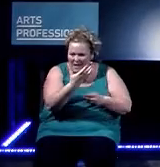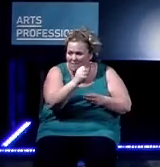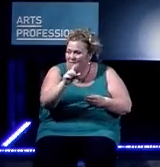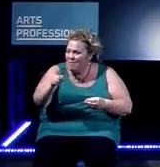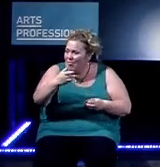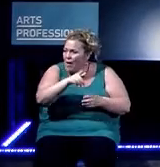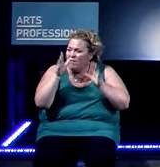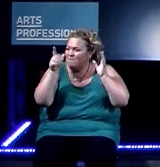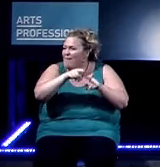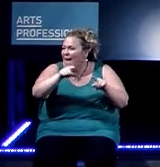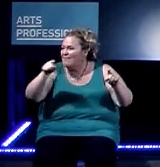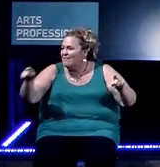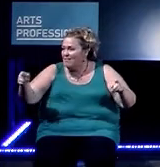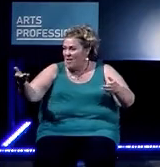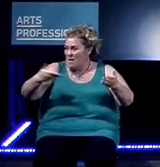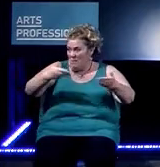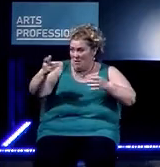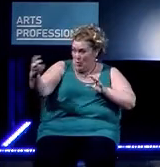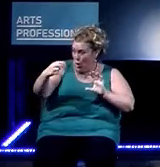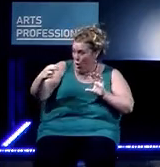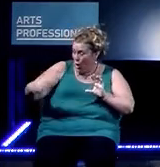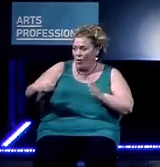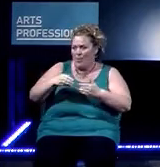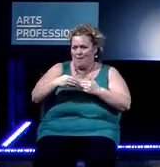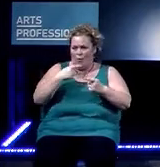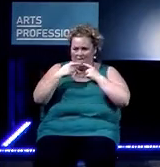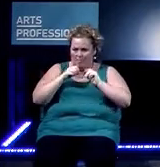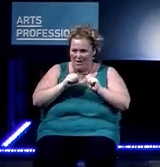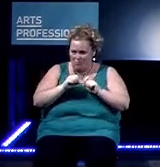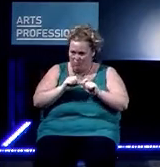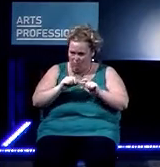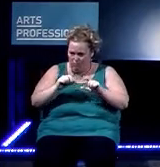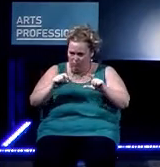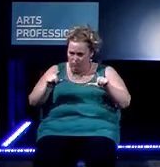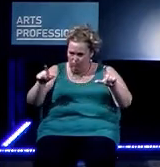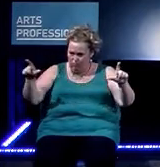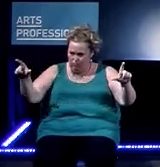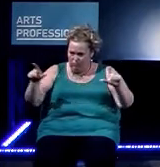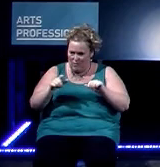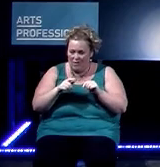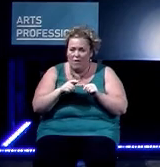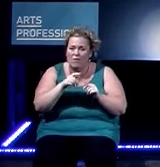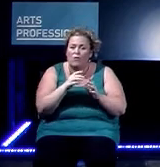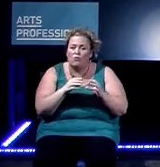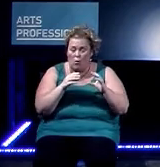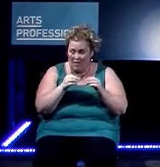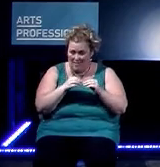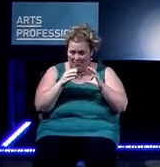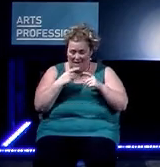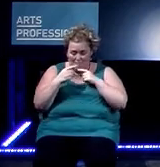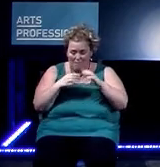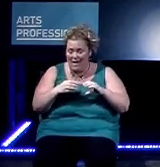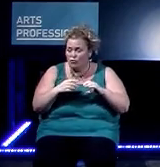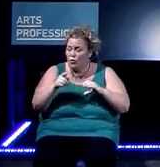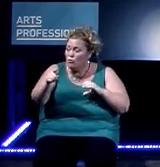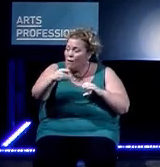else. The file will keep unlocking the more people interact with it. The bundle is essentially a social object that changes as people